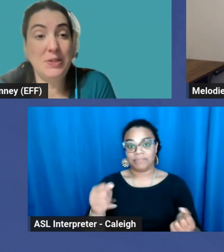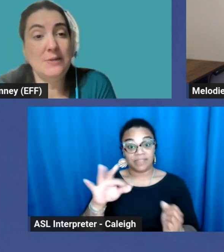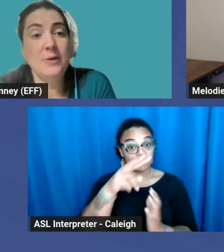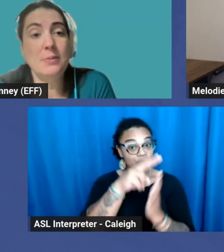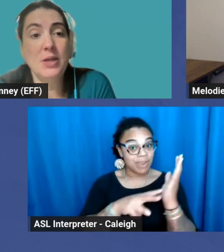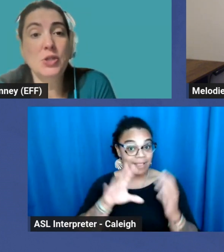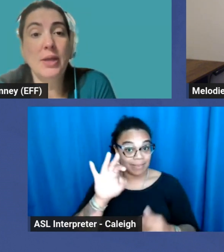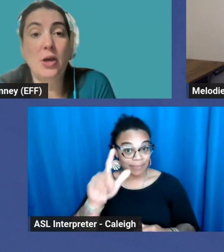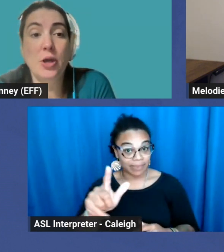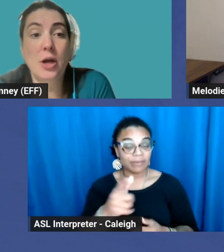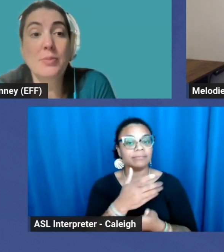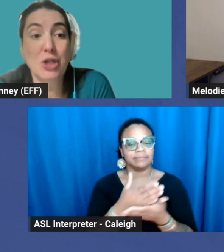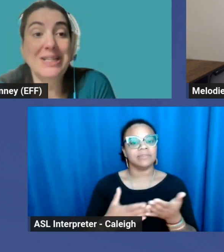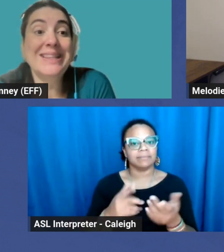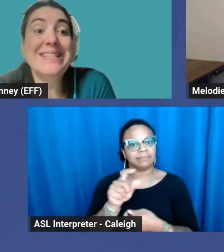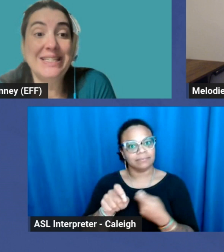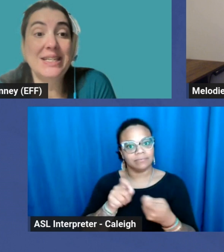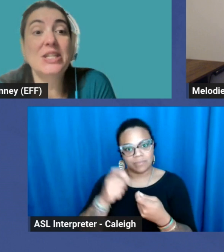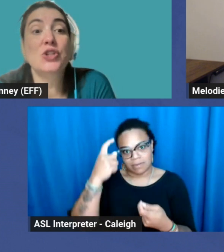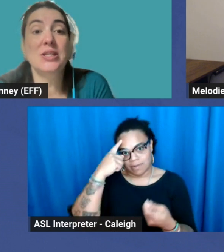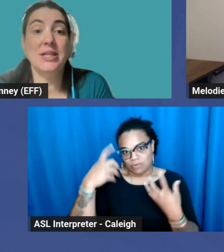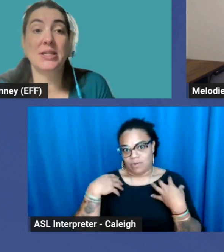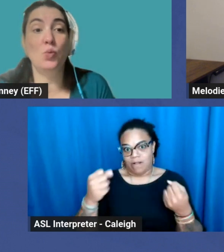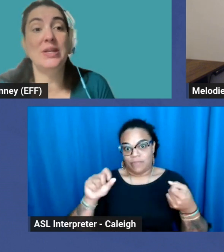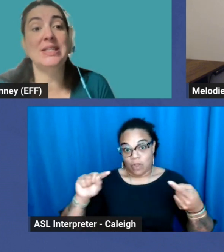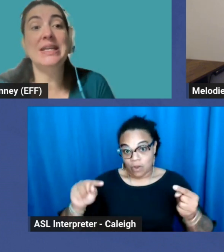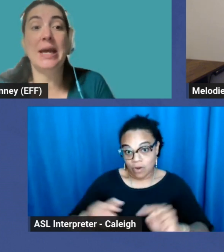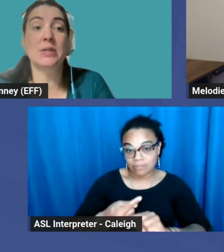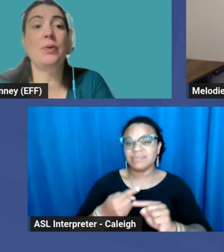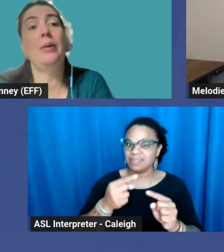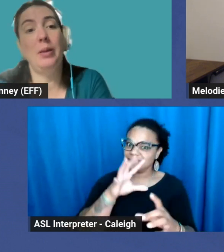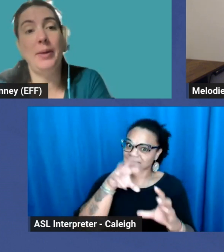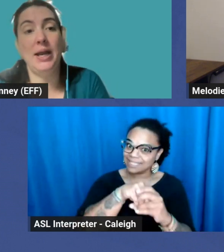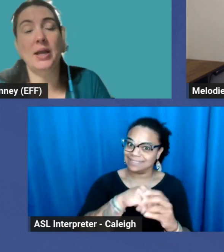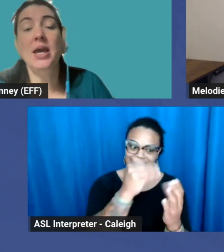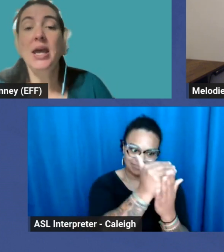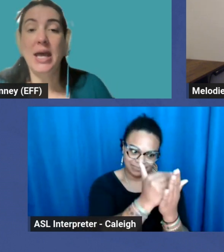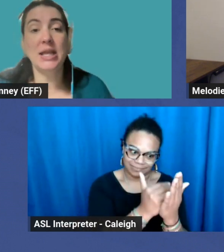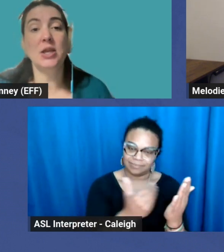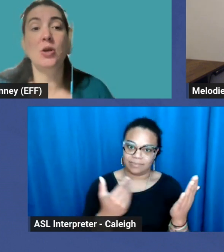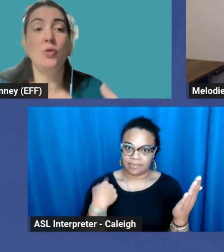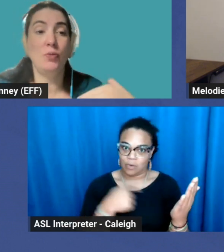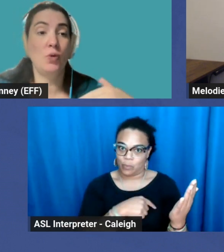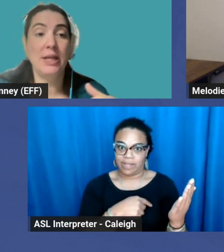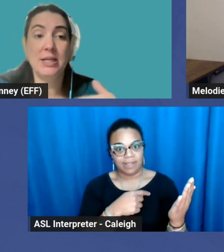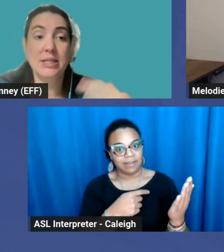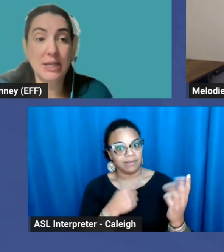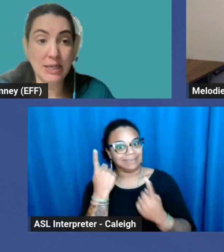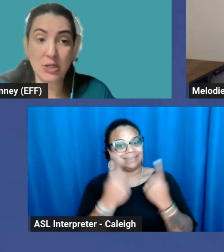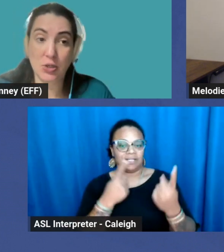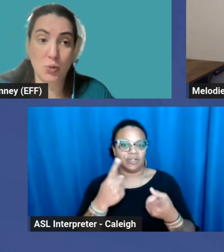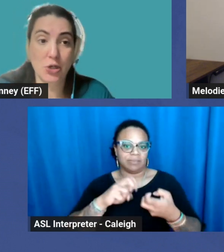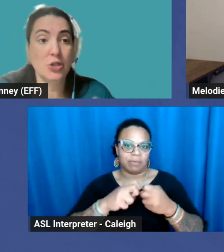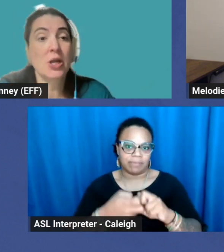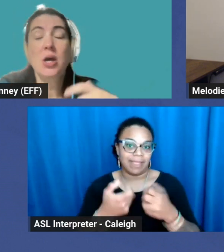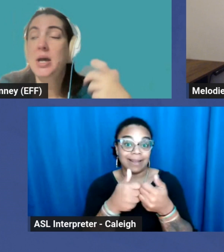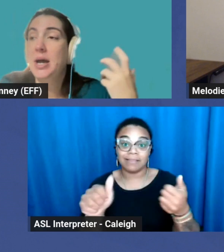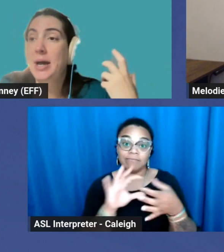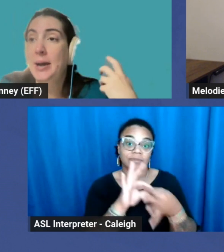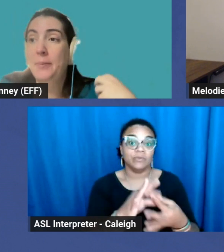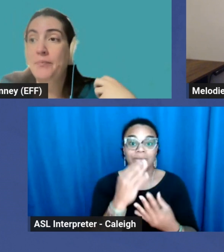these specific mental health harms are listed. These are the things that we see as problematic. Anything related to eating